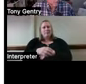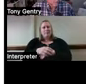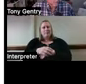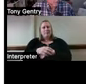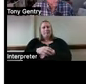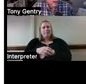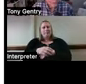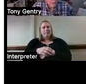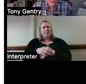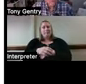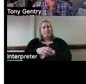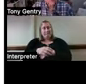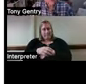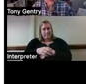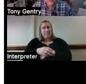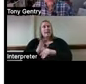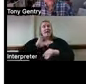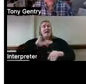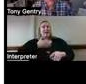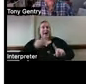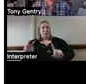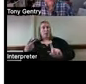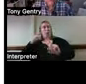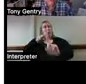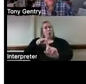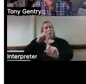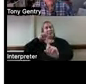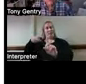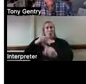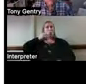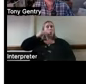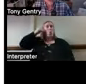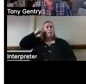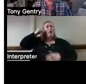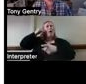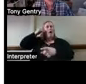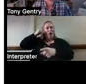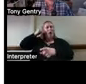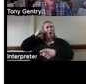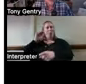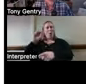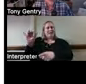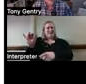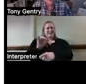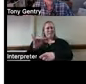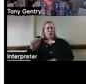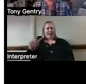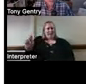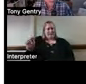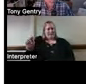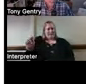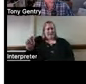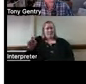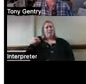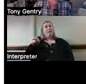In our practice, another way to think of homes might be as an assistive technology. They're the box that protects